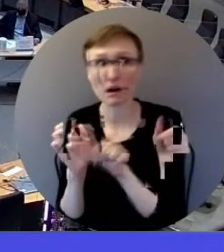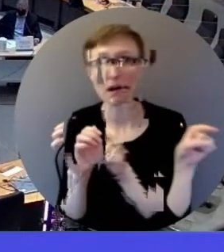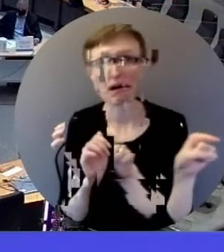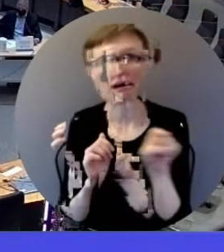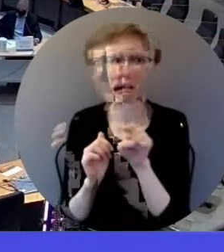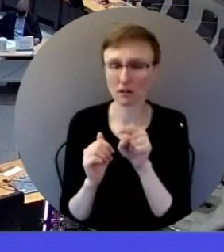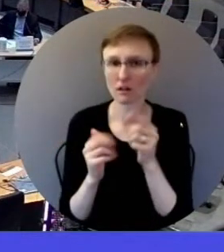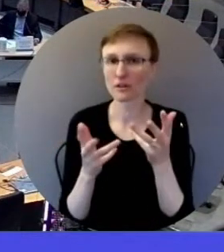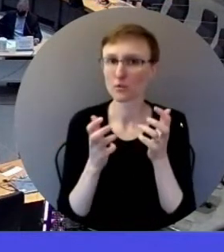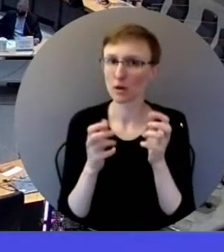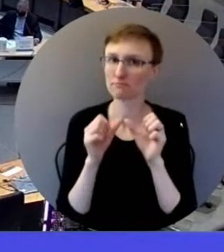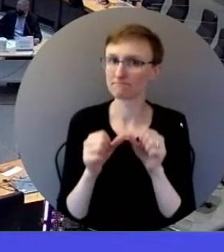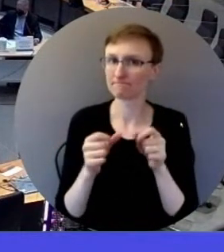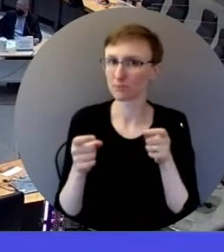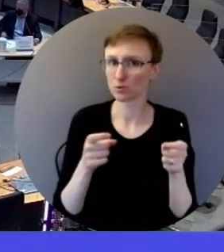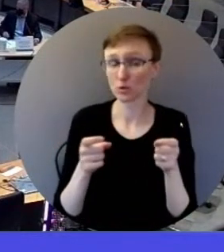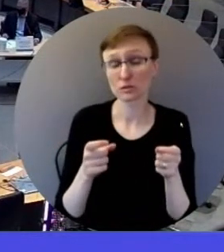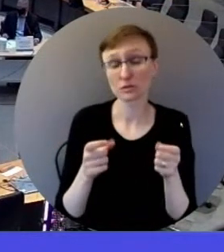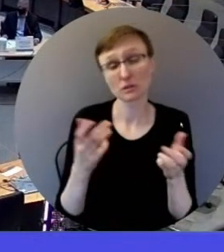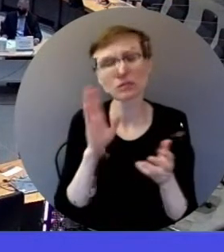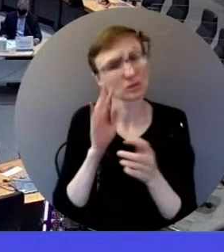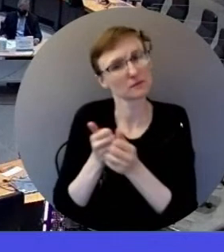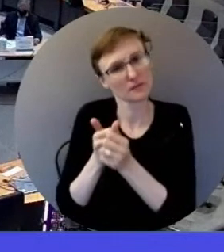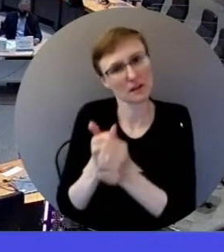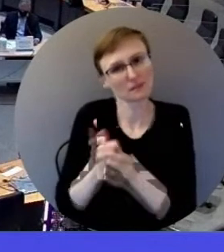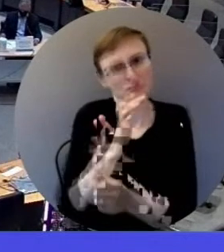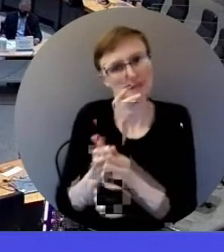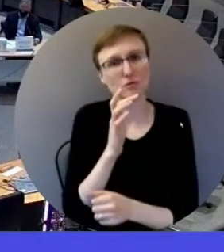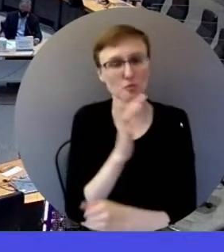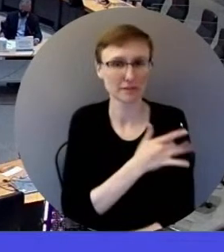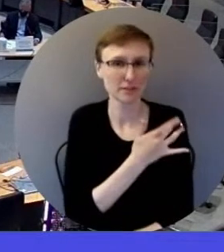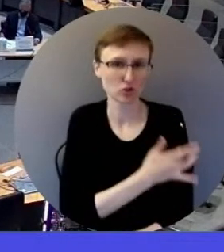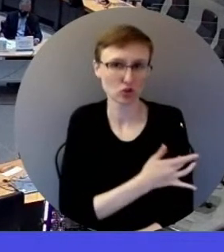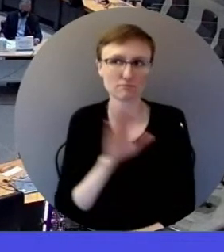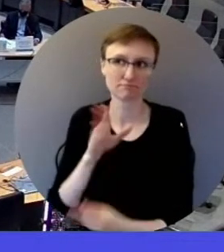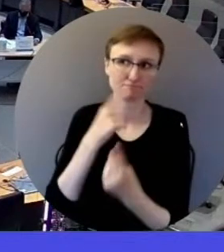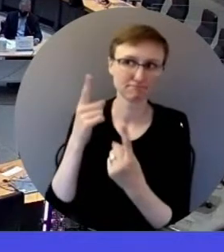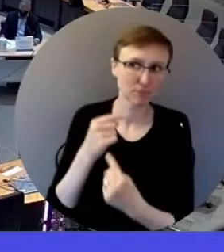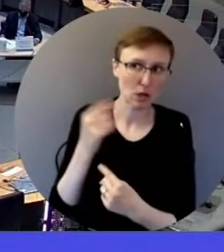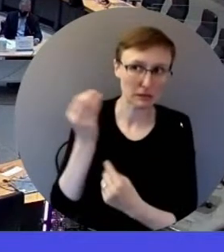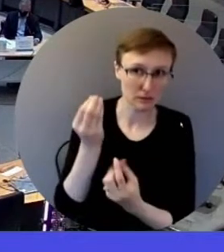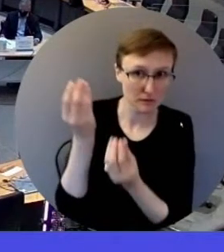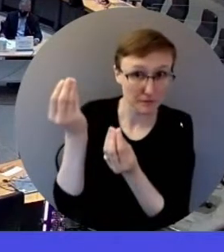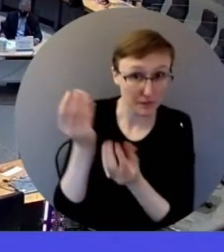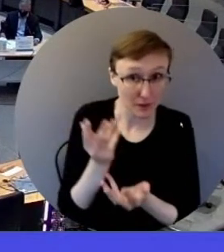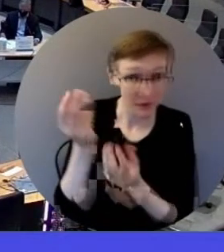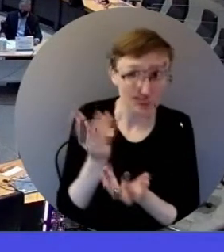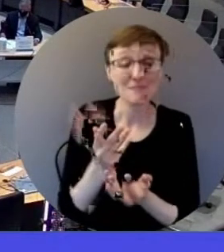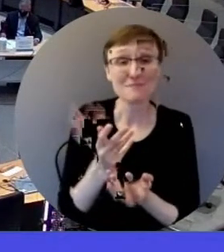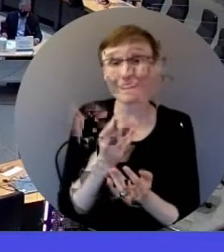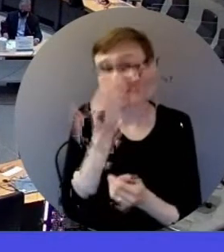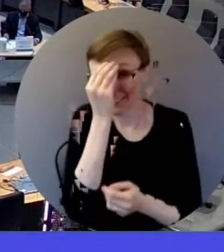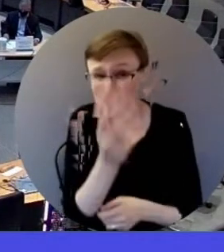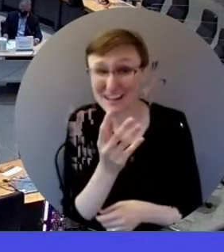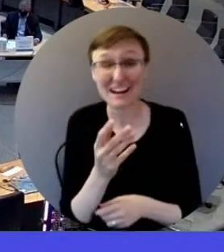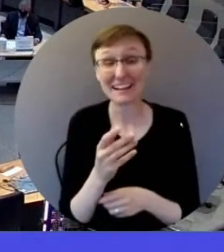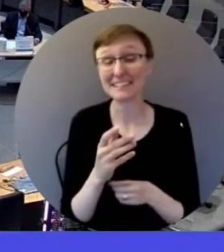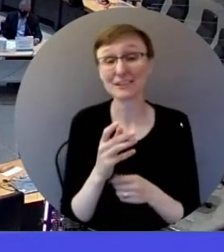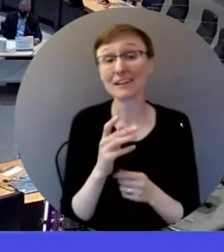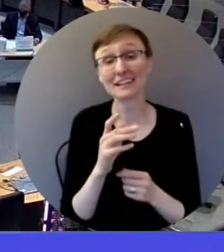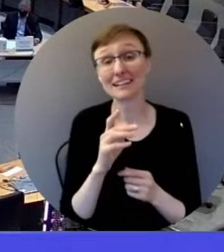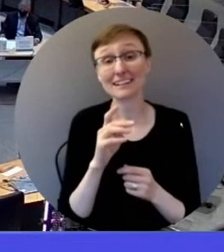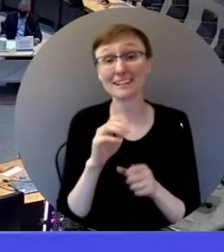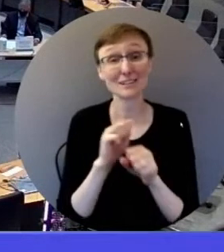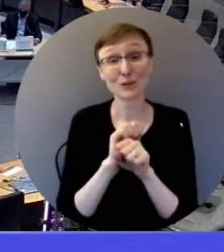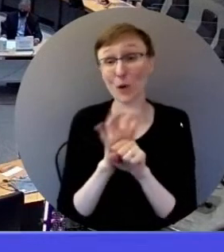provincial, timeline most likely on that. But I just want to tell people not to throw out their masks if they're still,